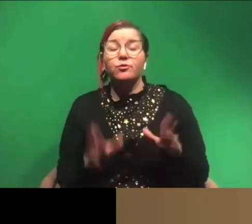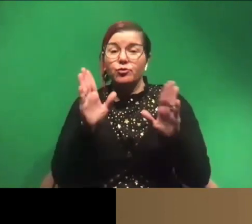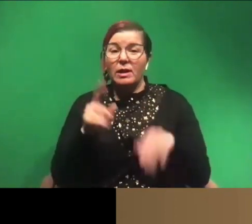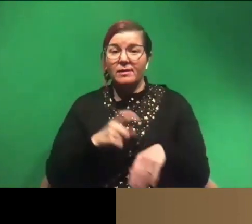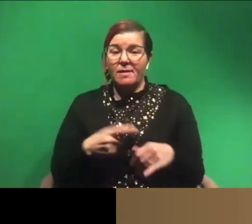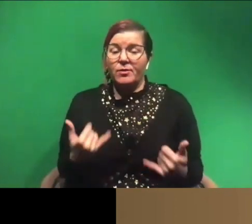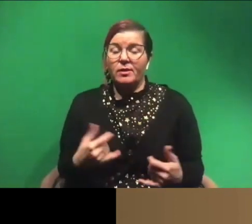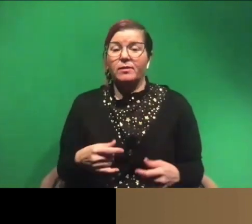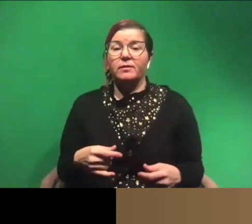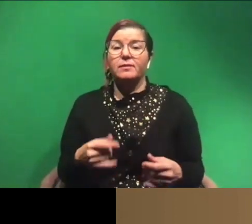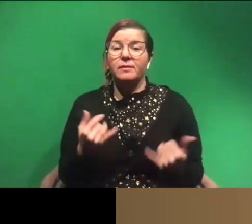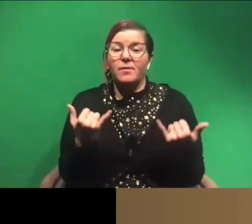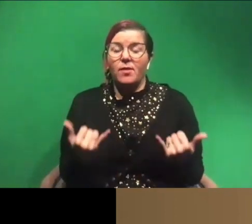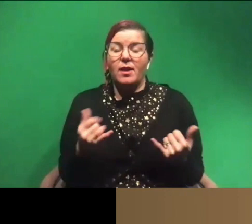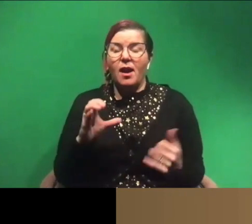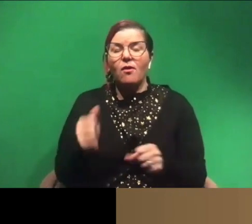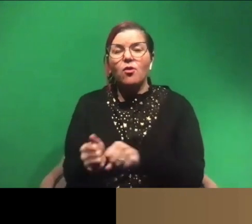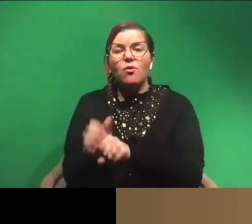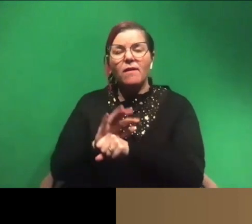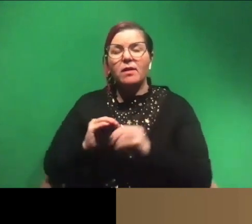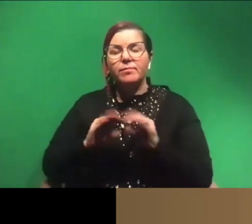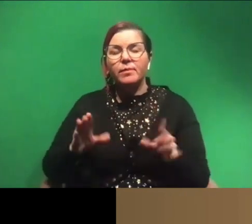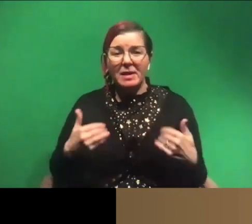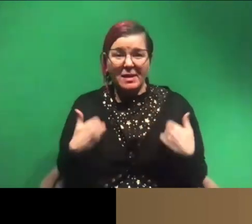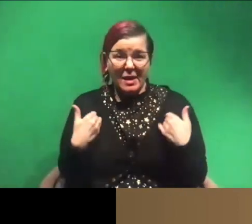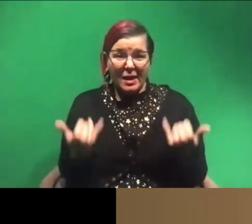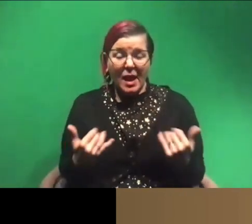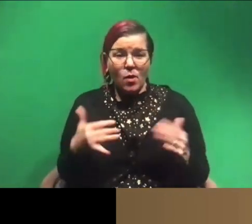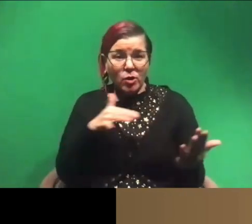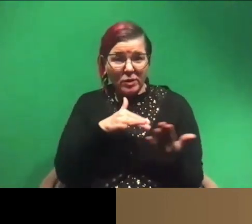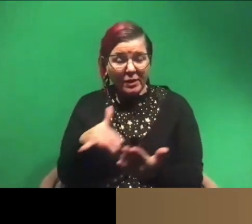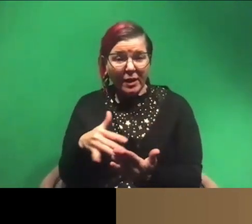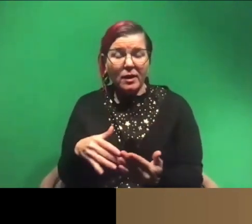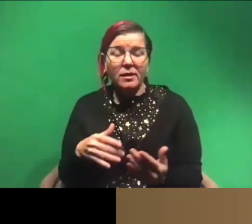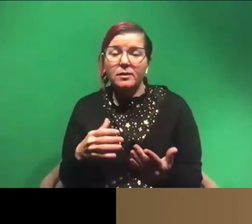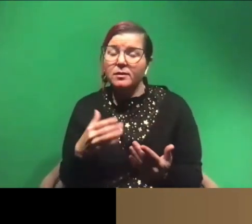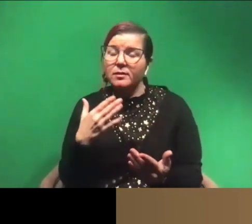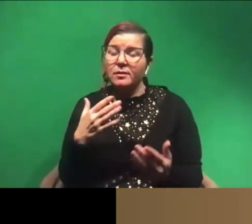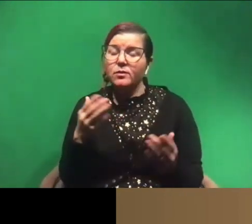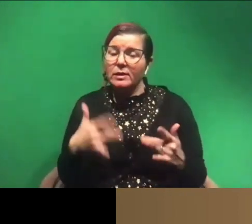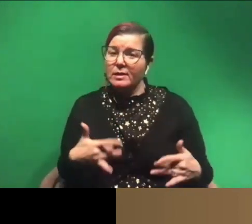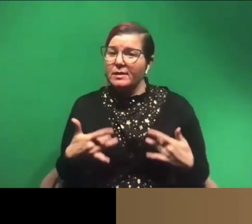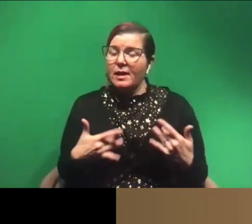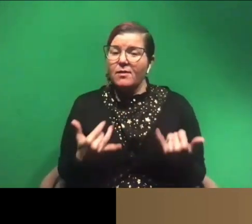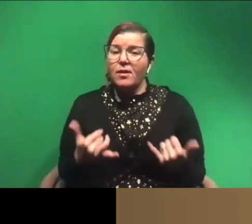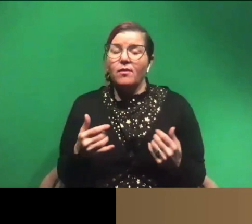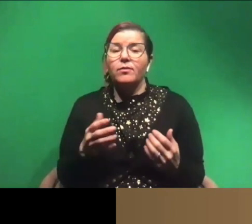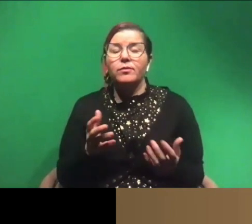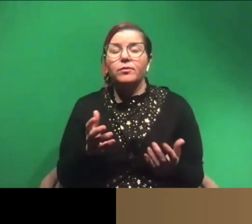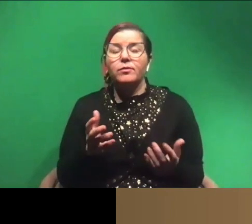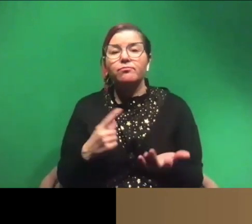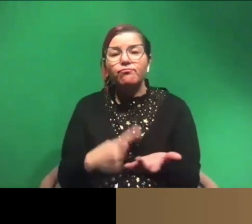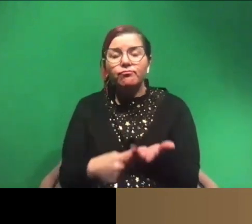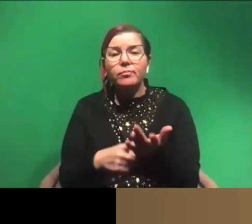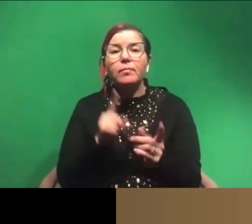mean, right at the moment we've got coronavirus, but I think if you're young right now and you're studying, it's a really, really exciting time. We're talking about going